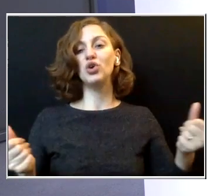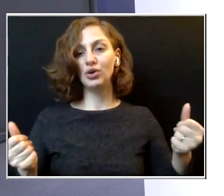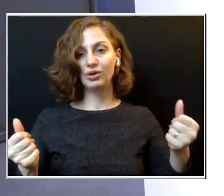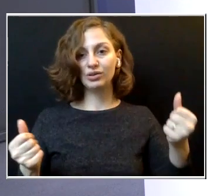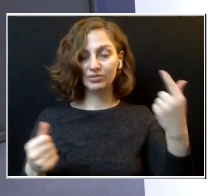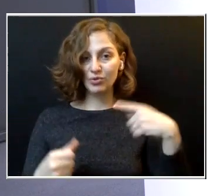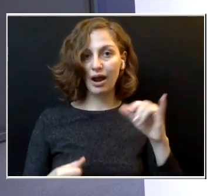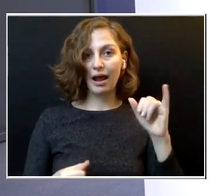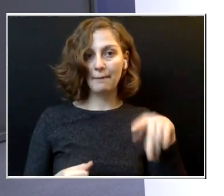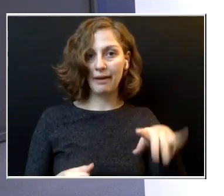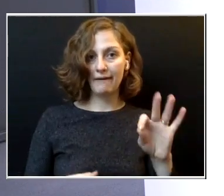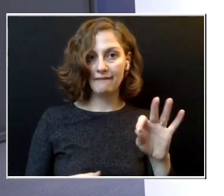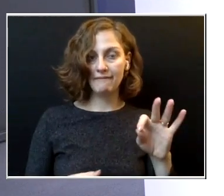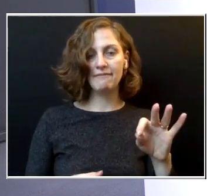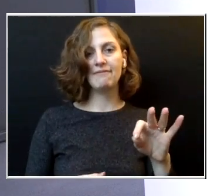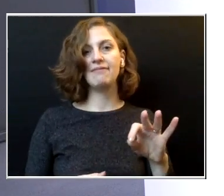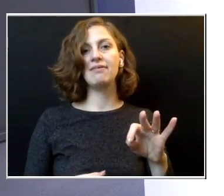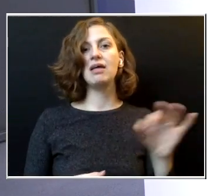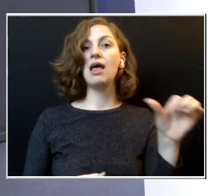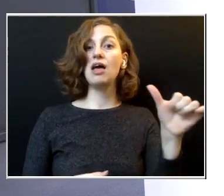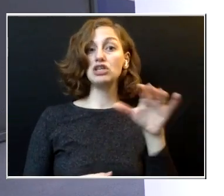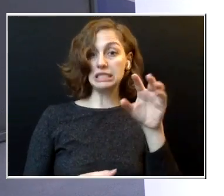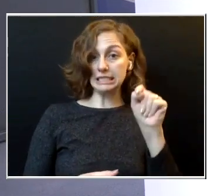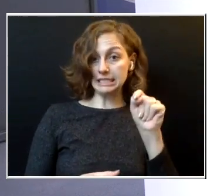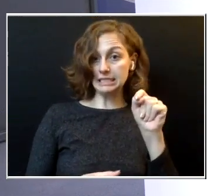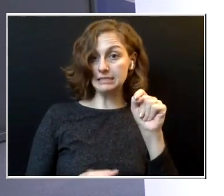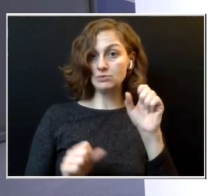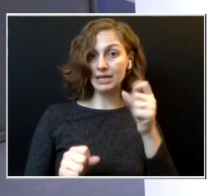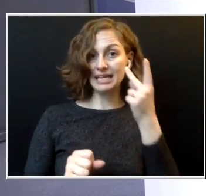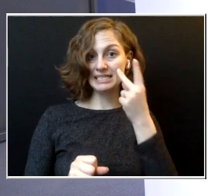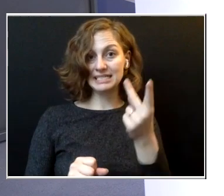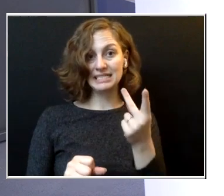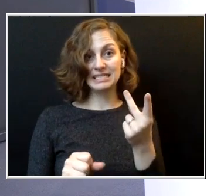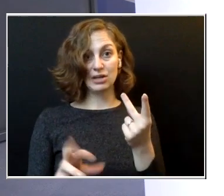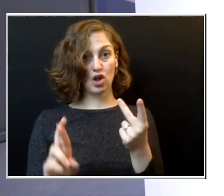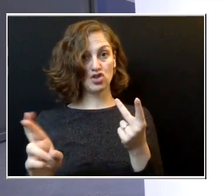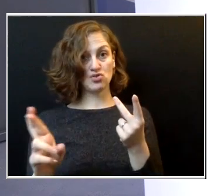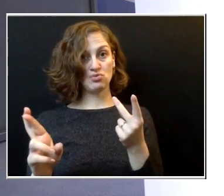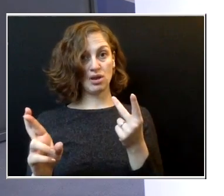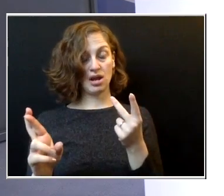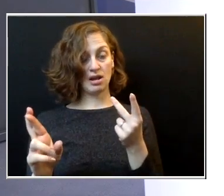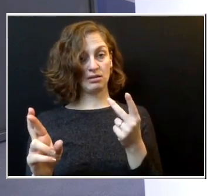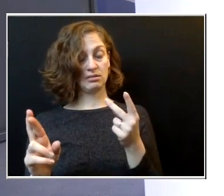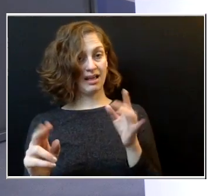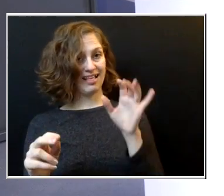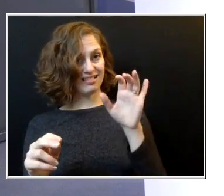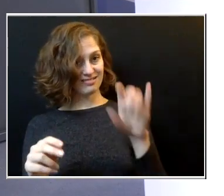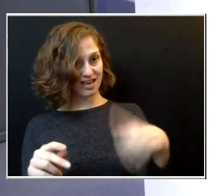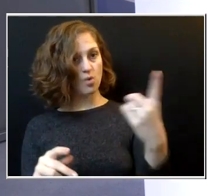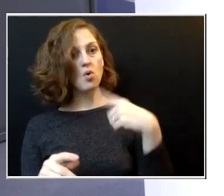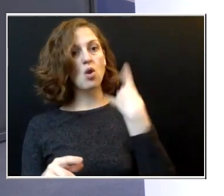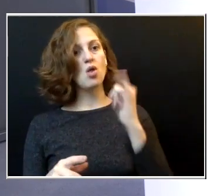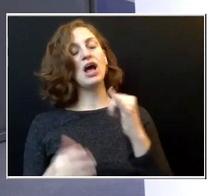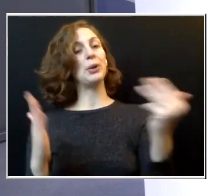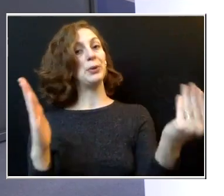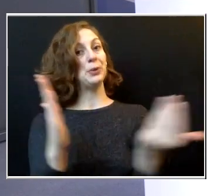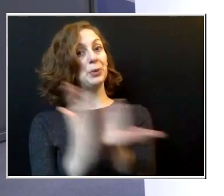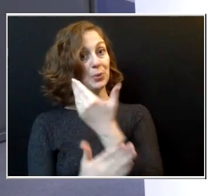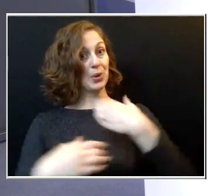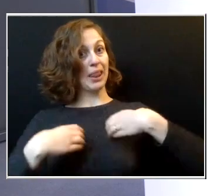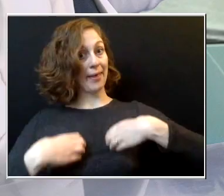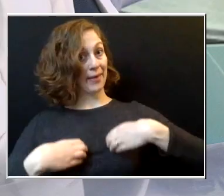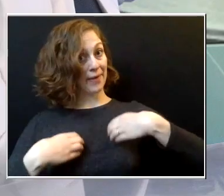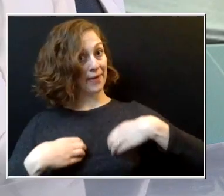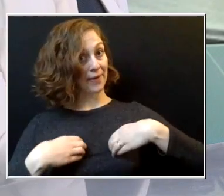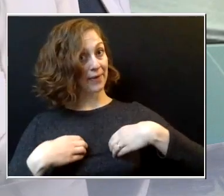can see a huge change on the right, and that looks like a brand new lung. What happened here? And so this is somebody who